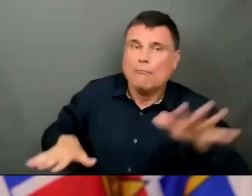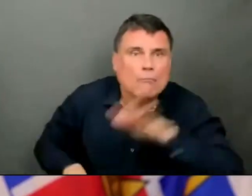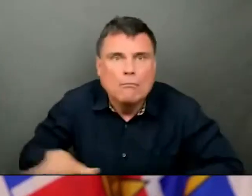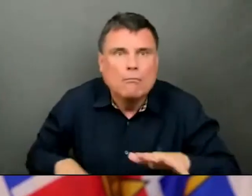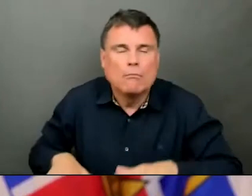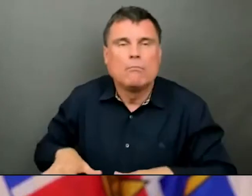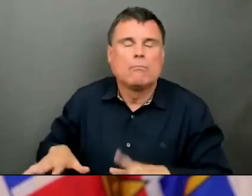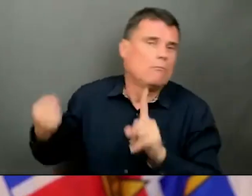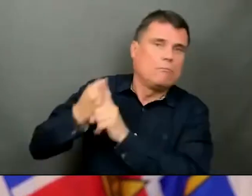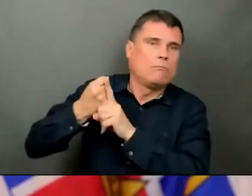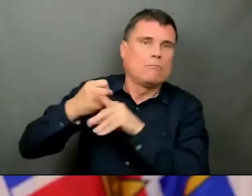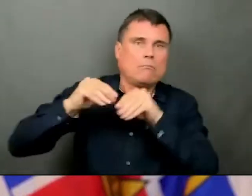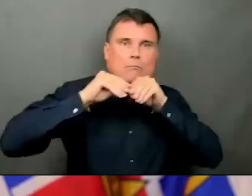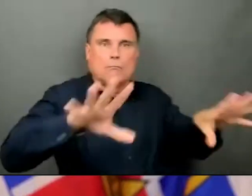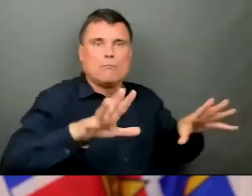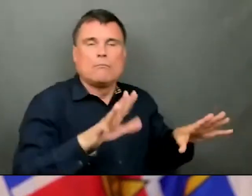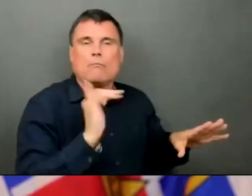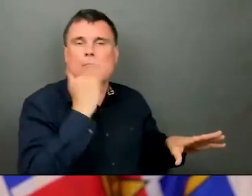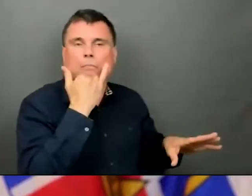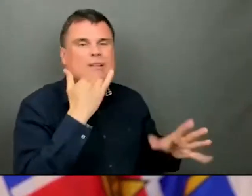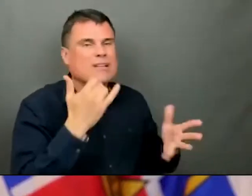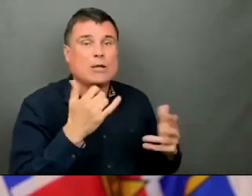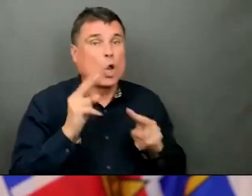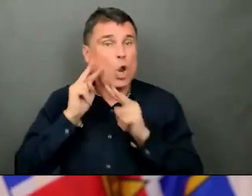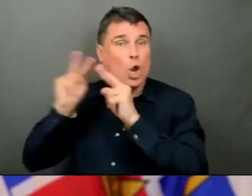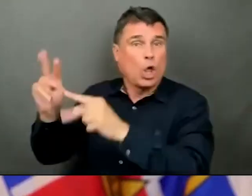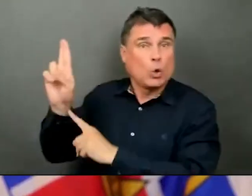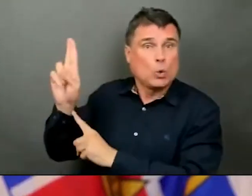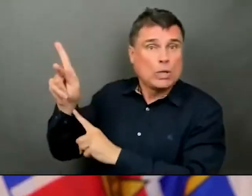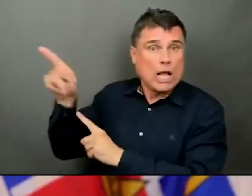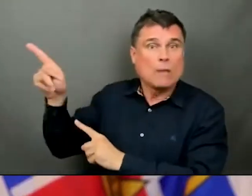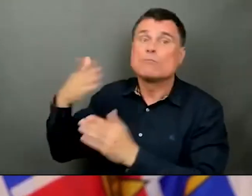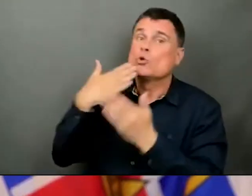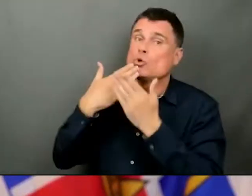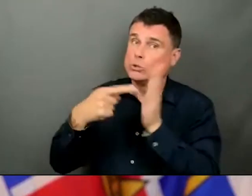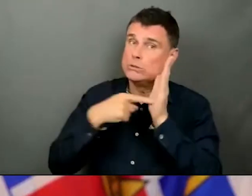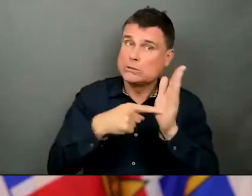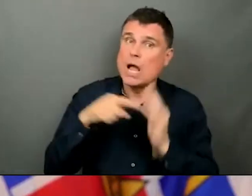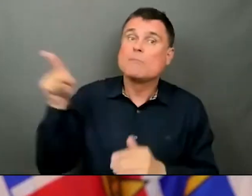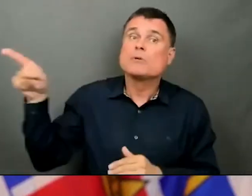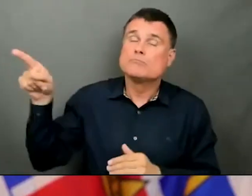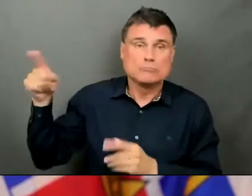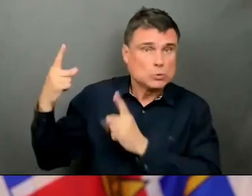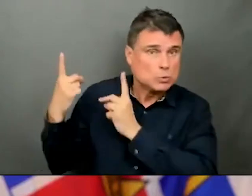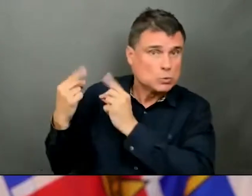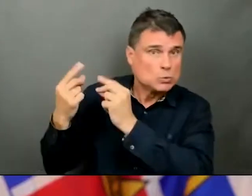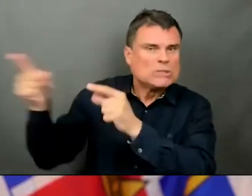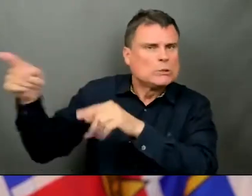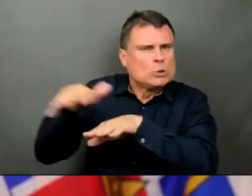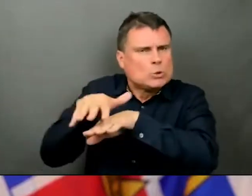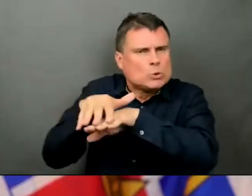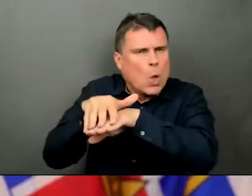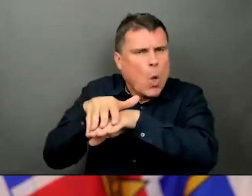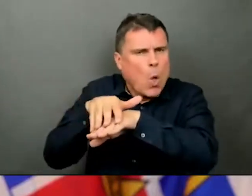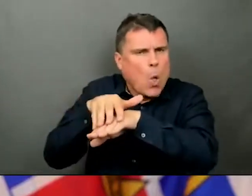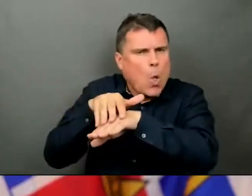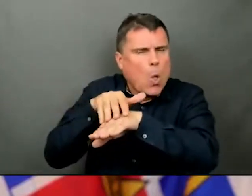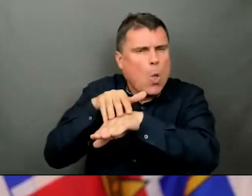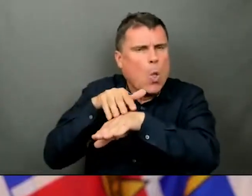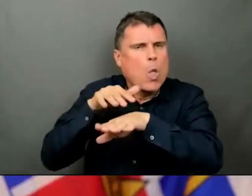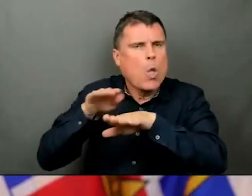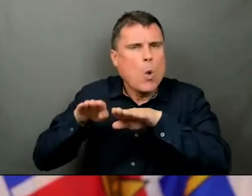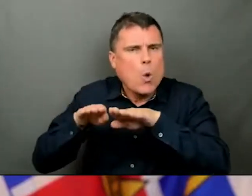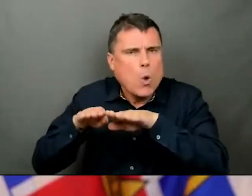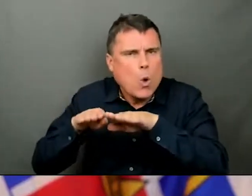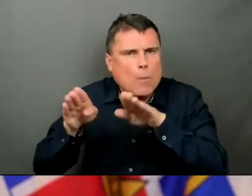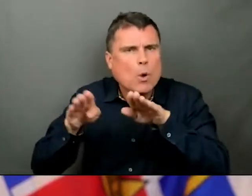what's happening in the UK, and I think that's a very good example for people to think about. Slowly, gradually reopening, getting back